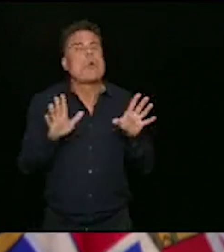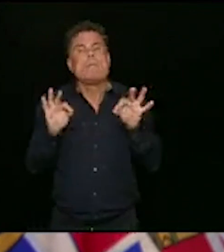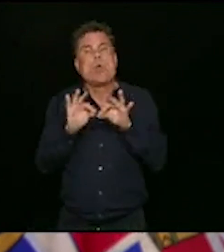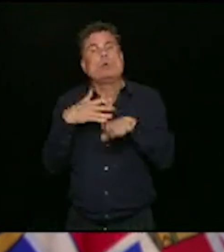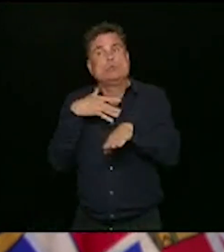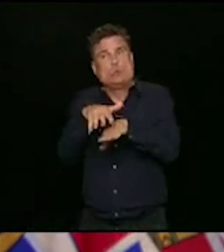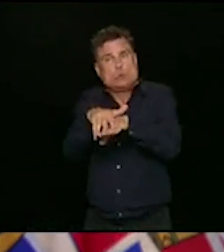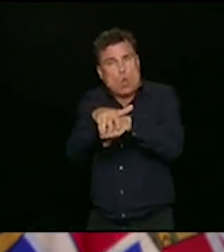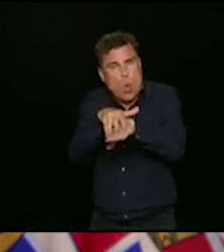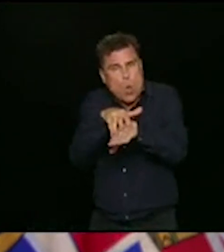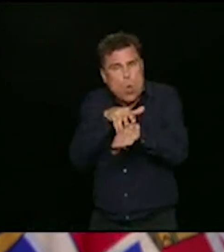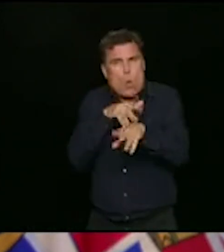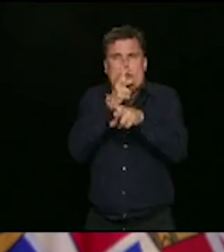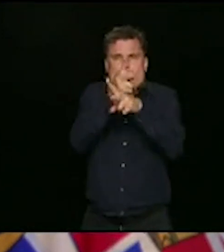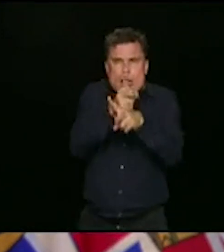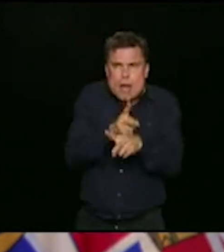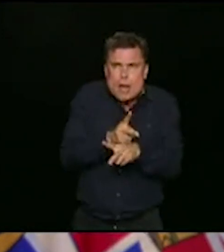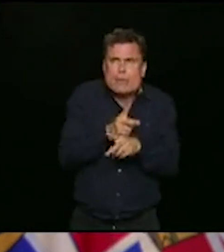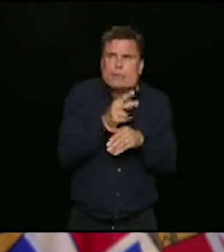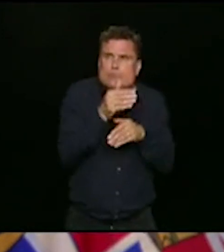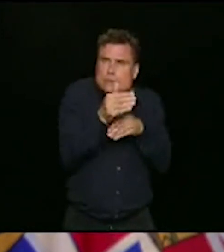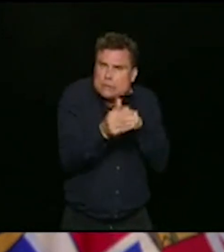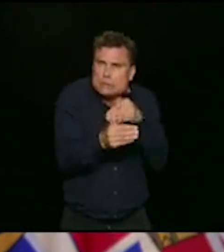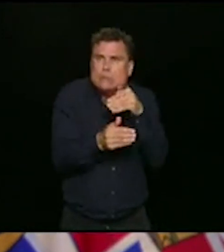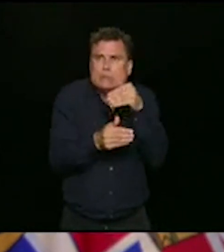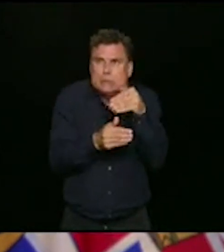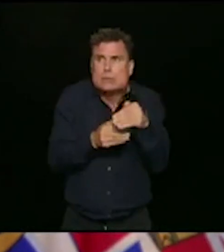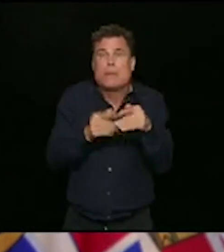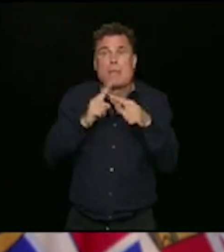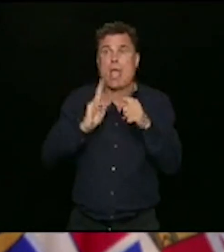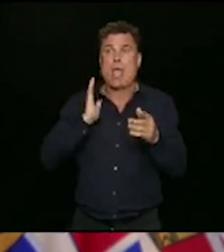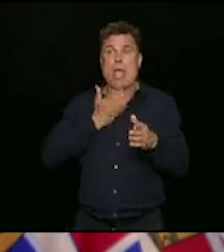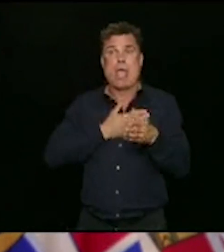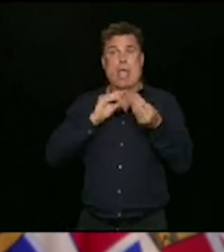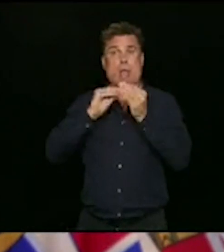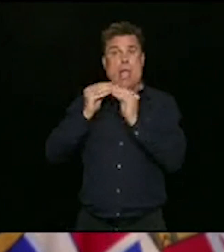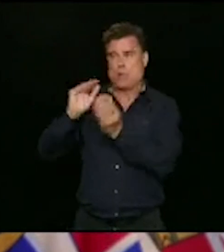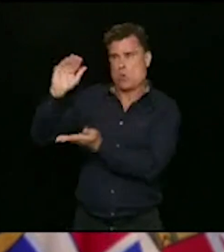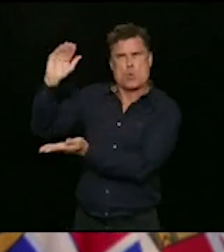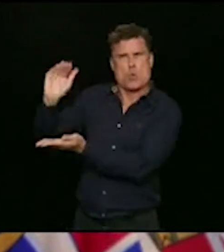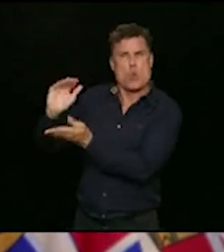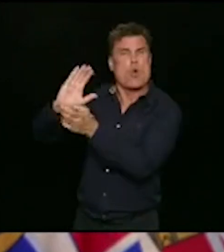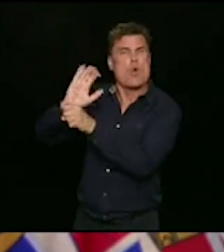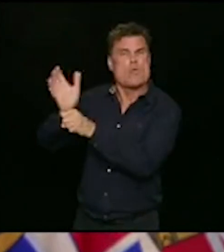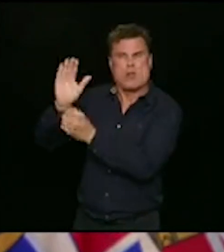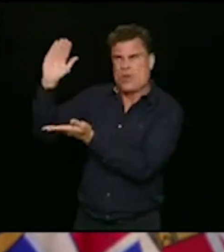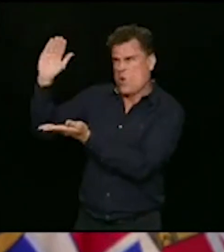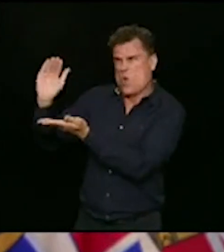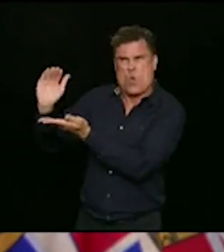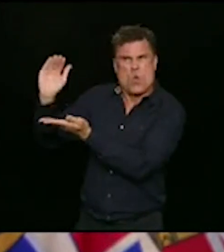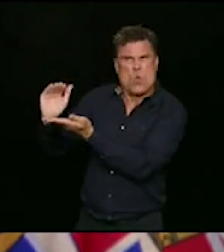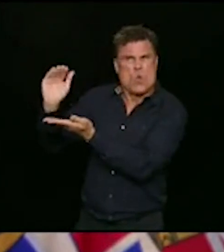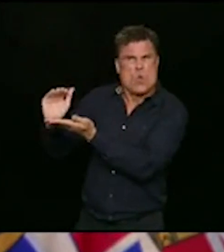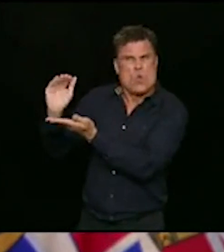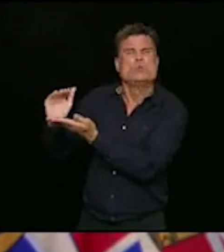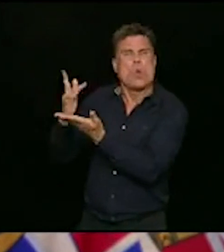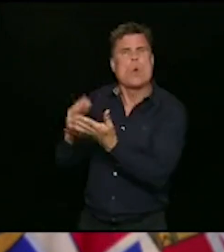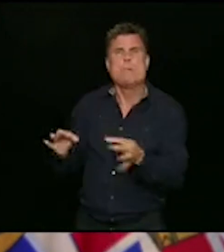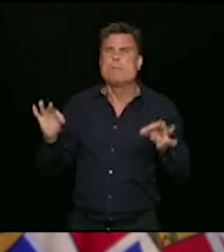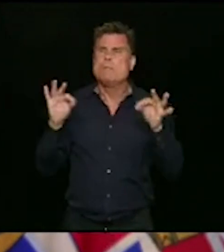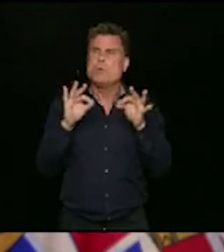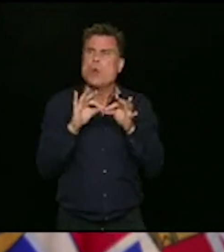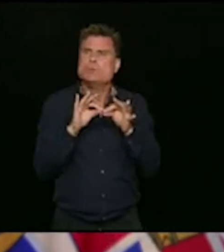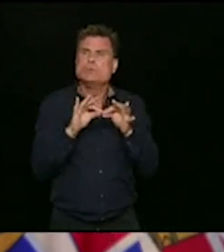low levels of transmission, and that is one of the most important things, and it's something that all of us need to pay attention to,